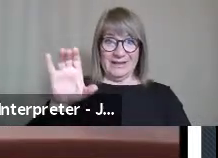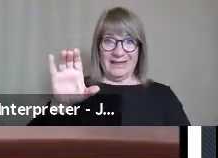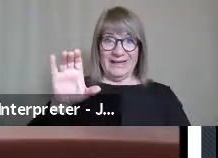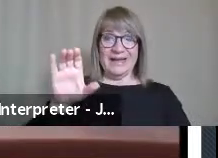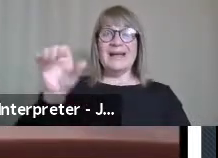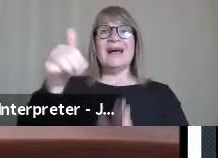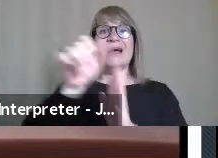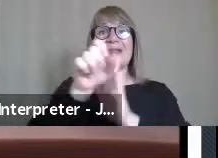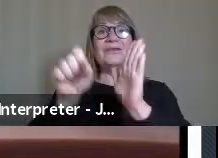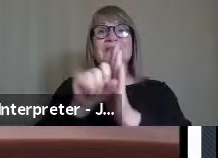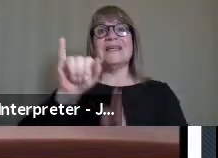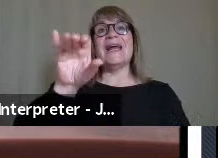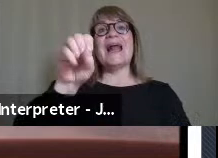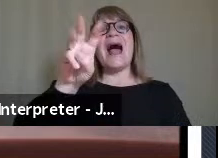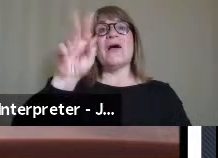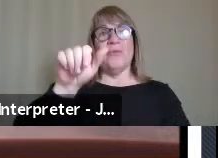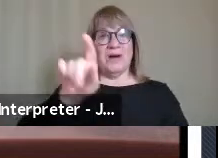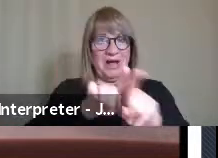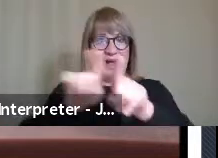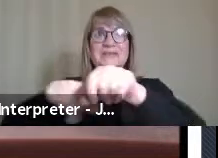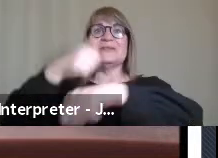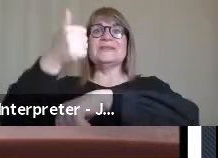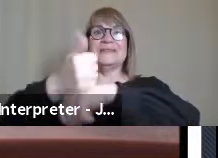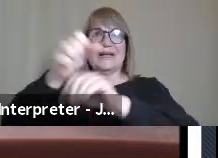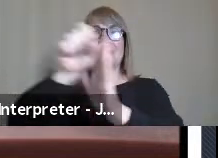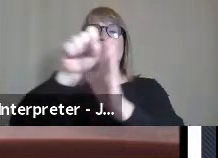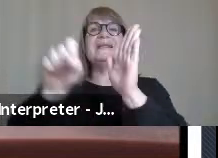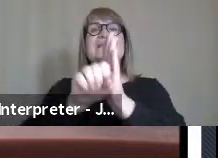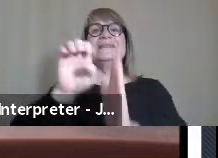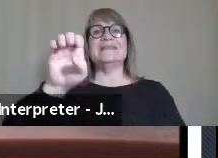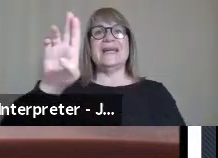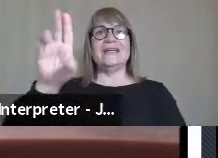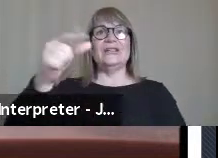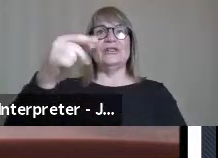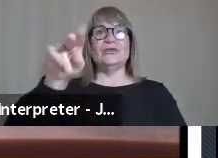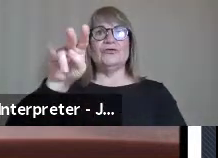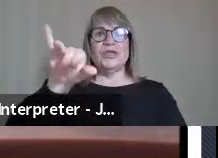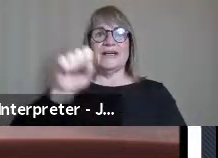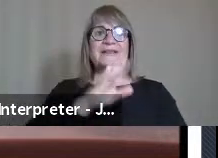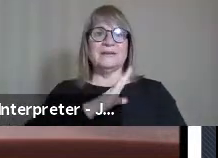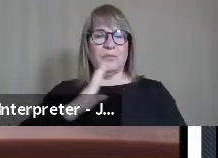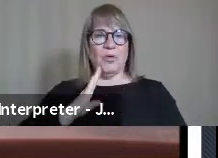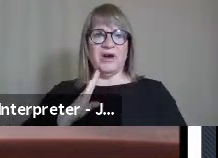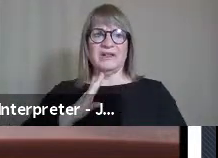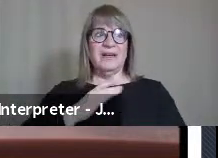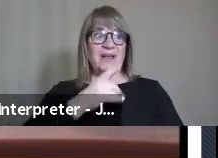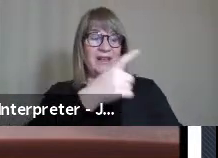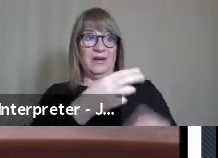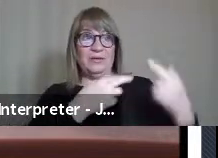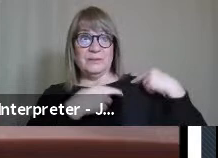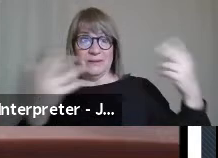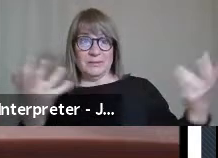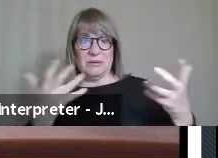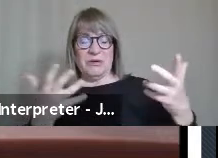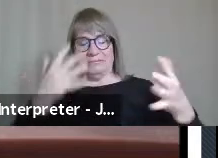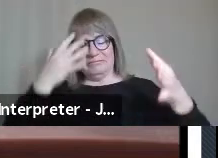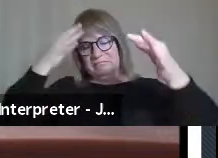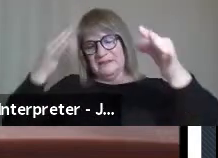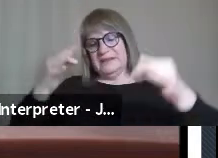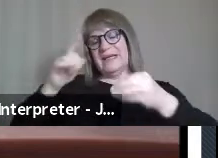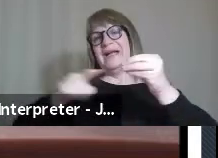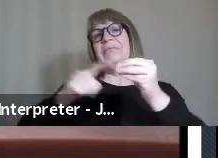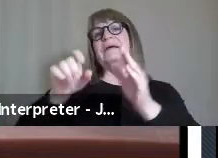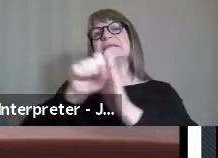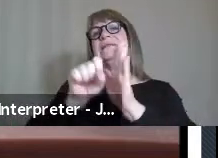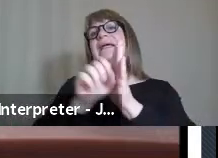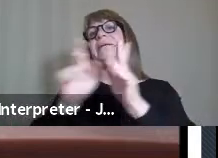established a state eugenics board that was in charge of making decisions about sterilizations and so we draw